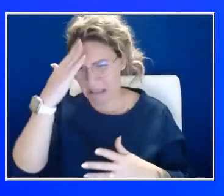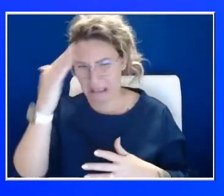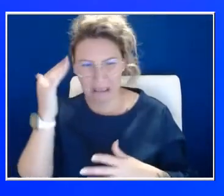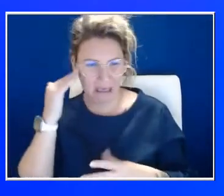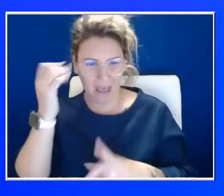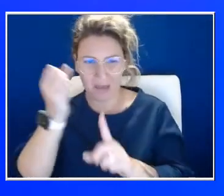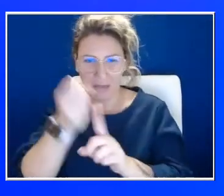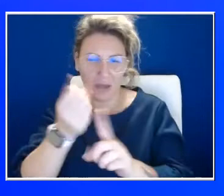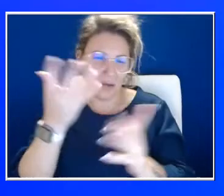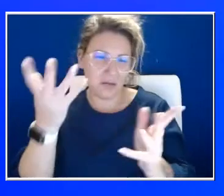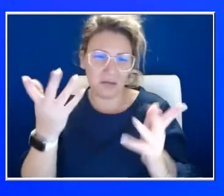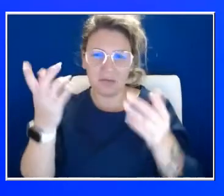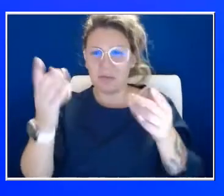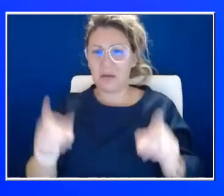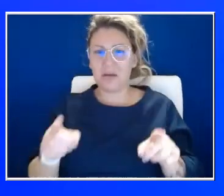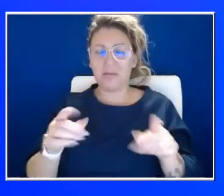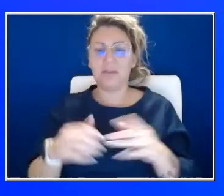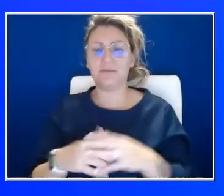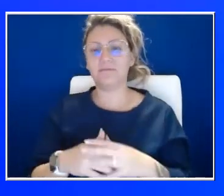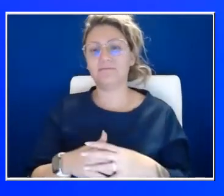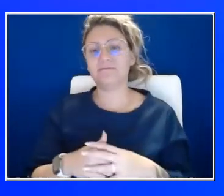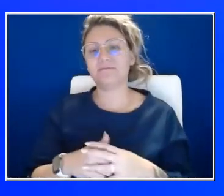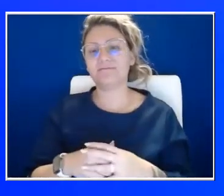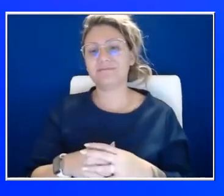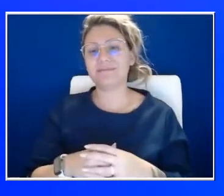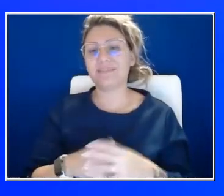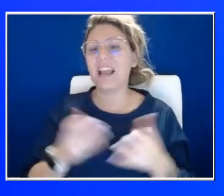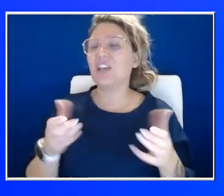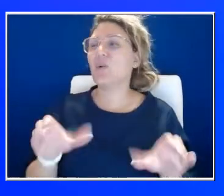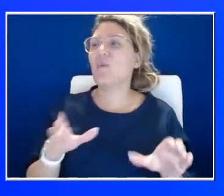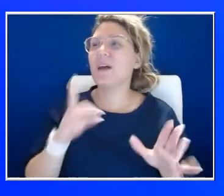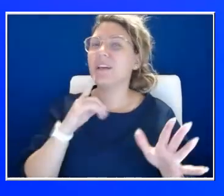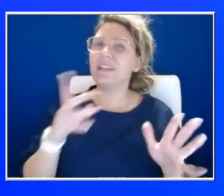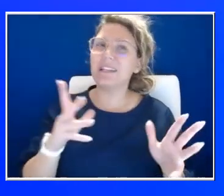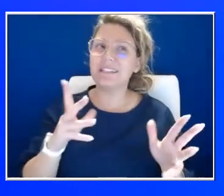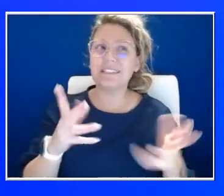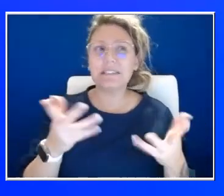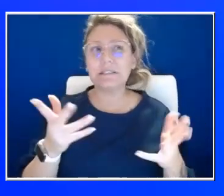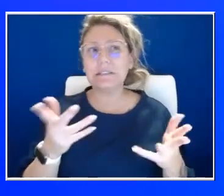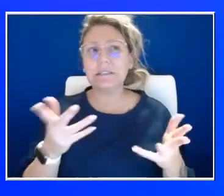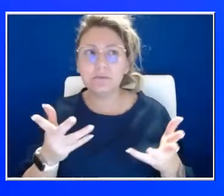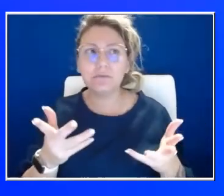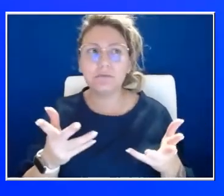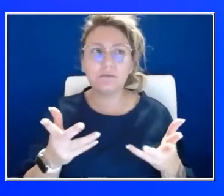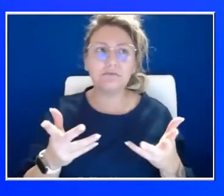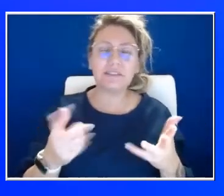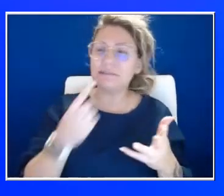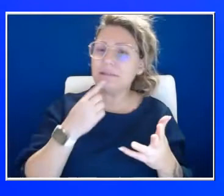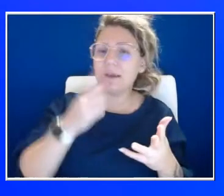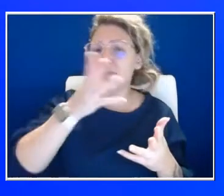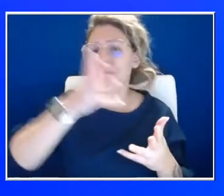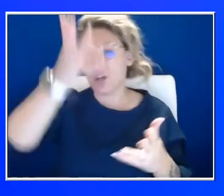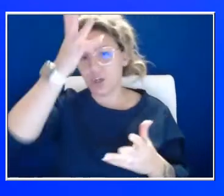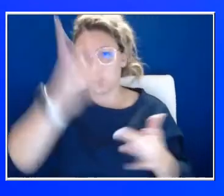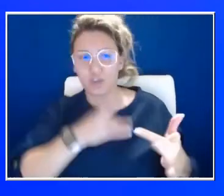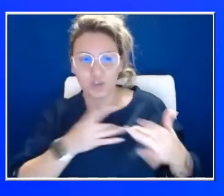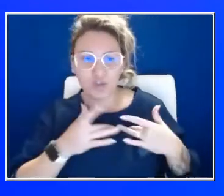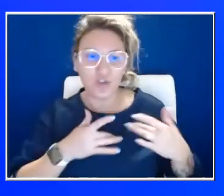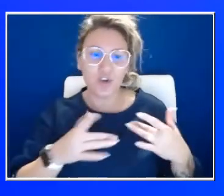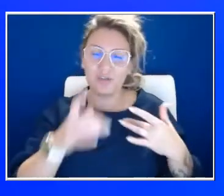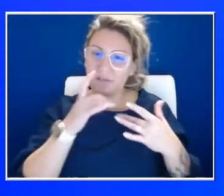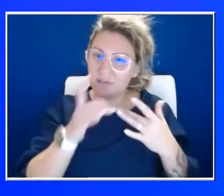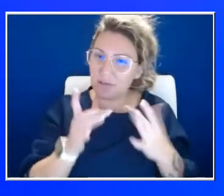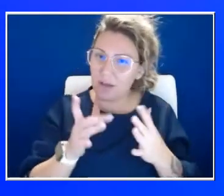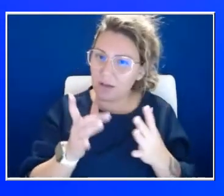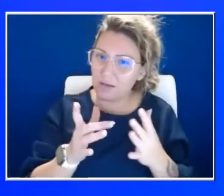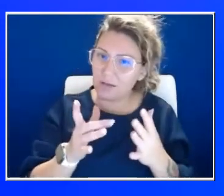and I don't want to downplay the parents' concern or the parents' desire to get their student back on the field. But